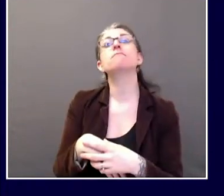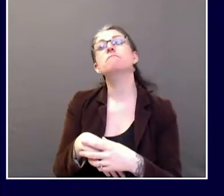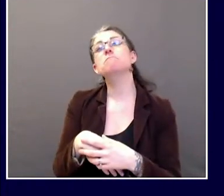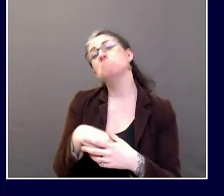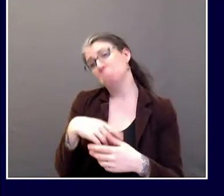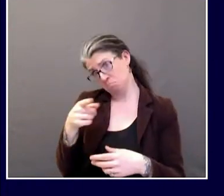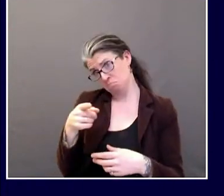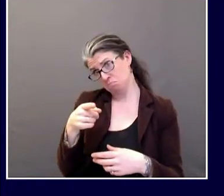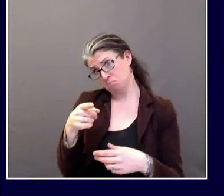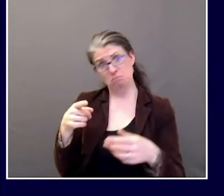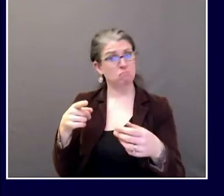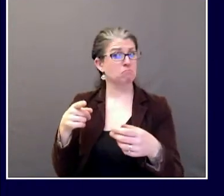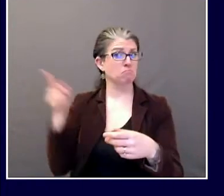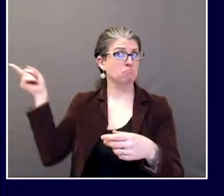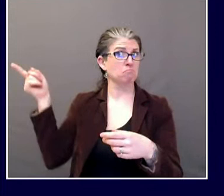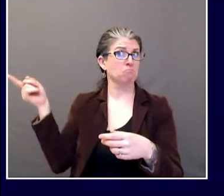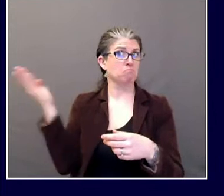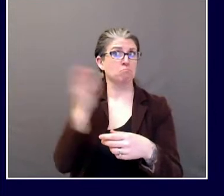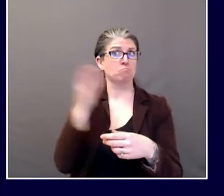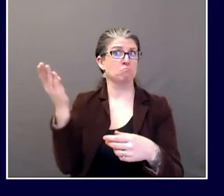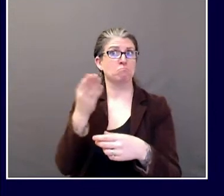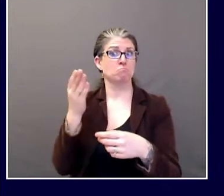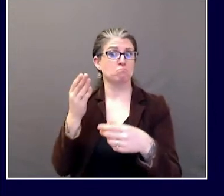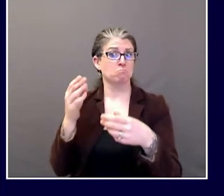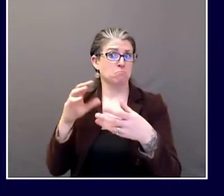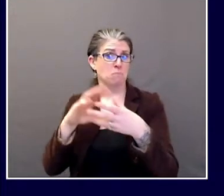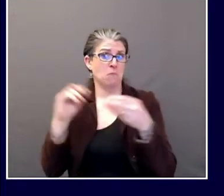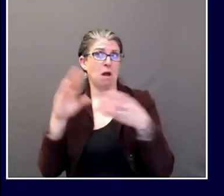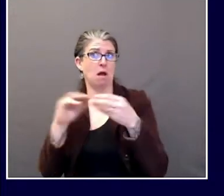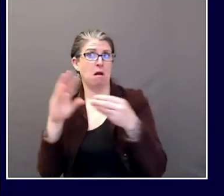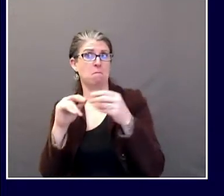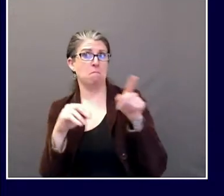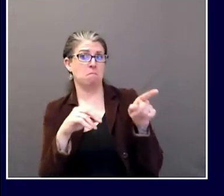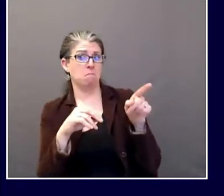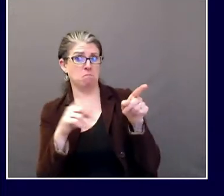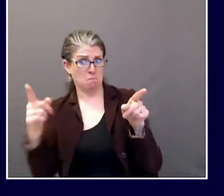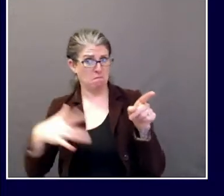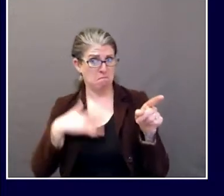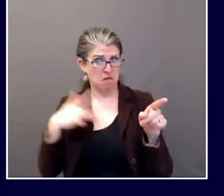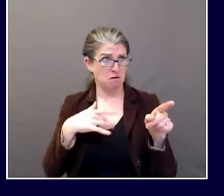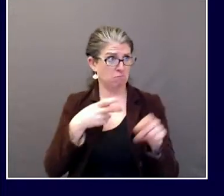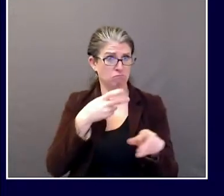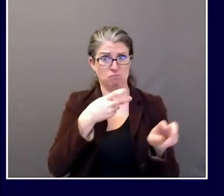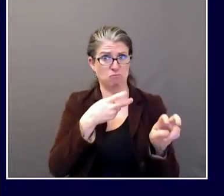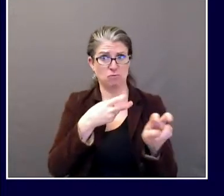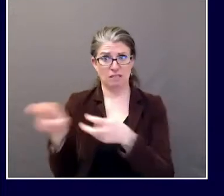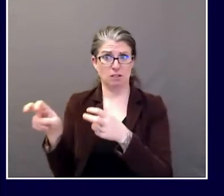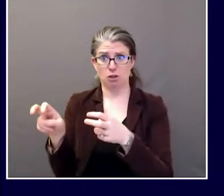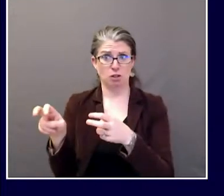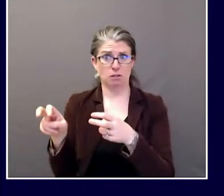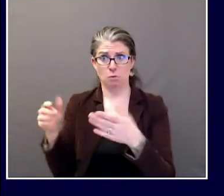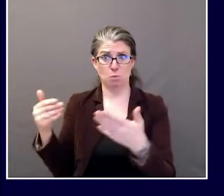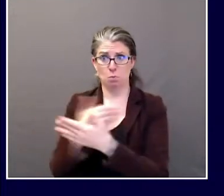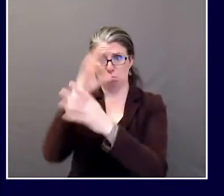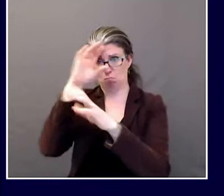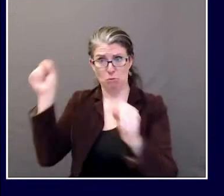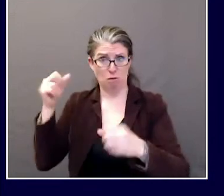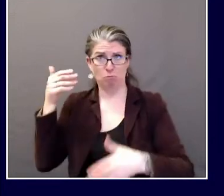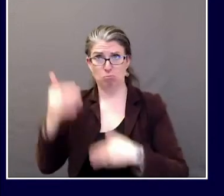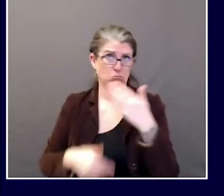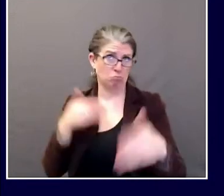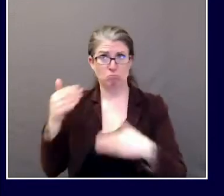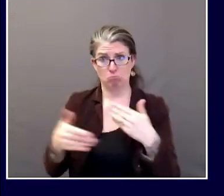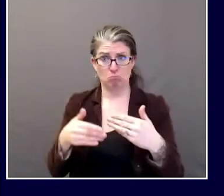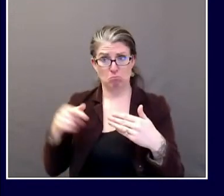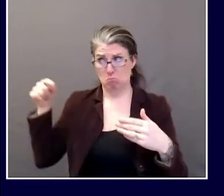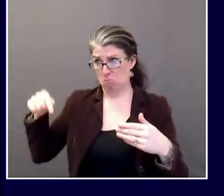any thoughts about how the change in administration could play a role in this, especially since VAMS was developed by the previous one? Yeah, Patrick,